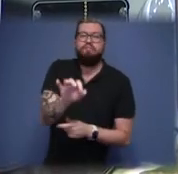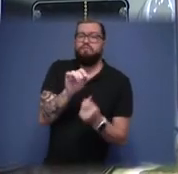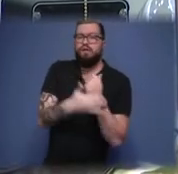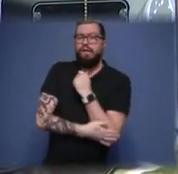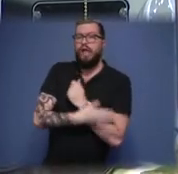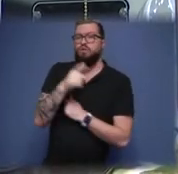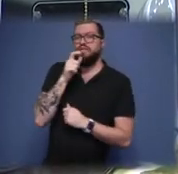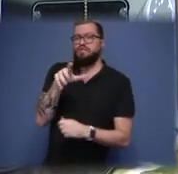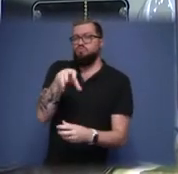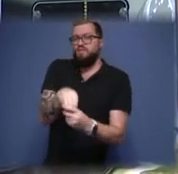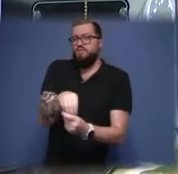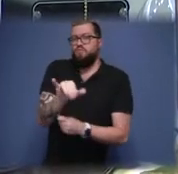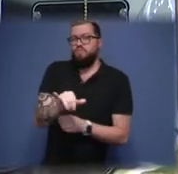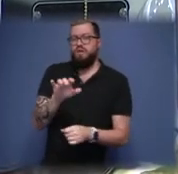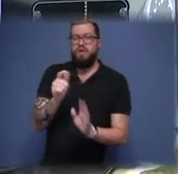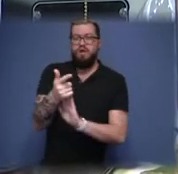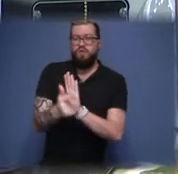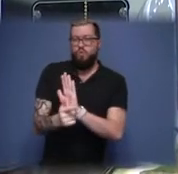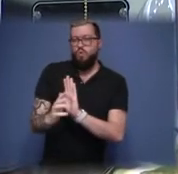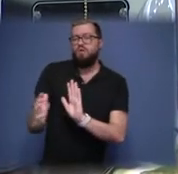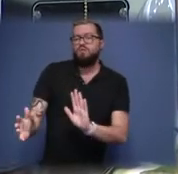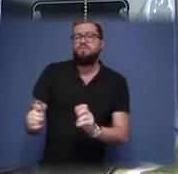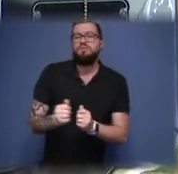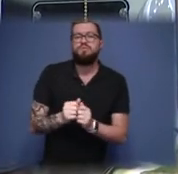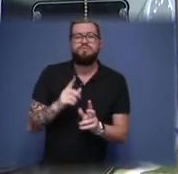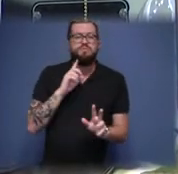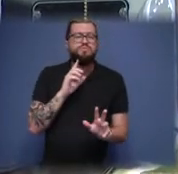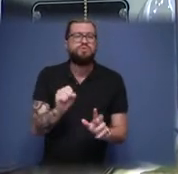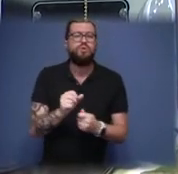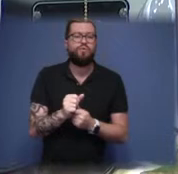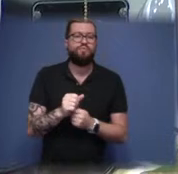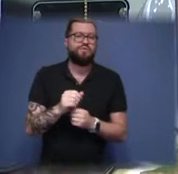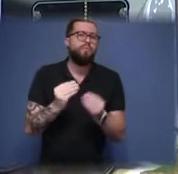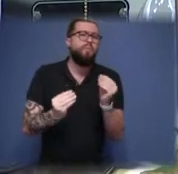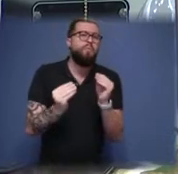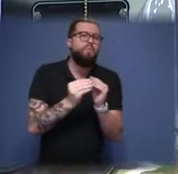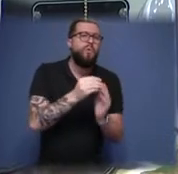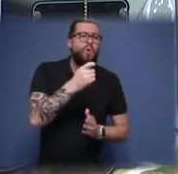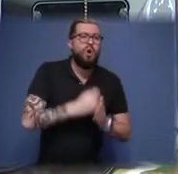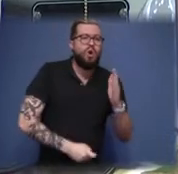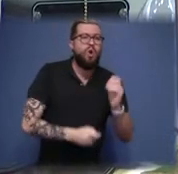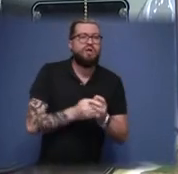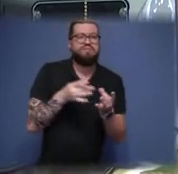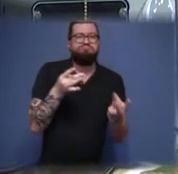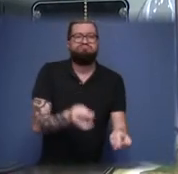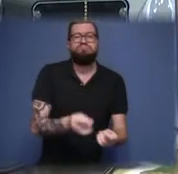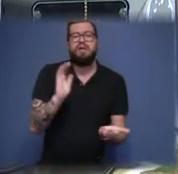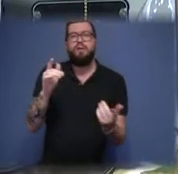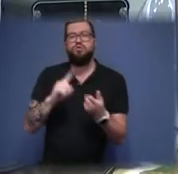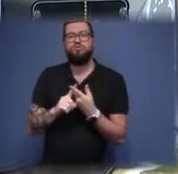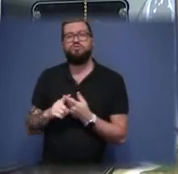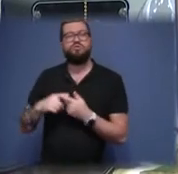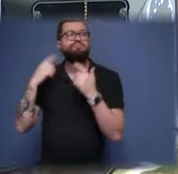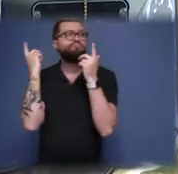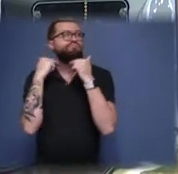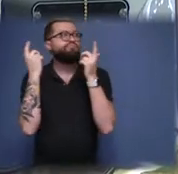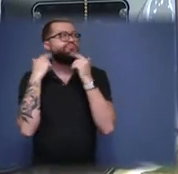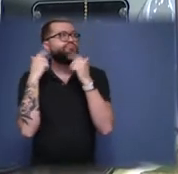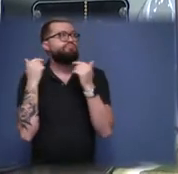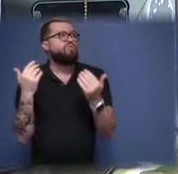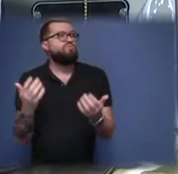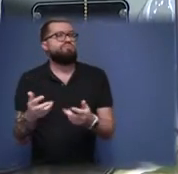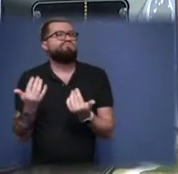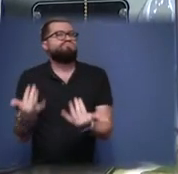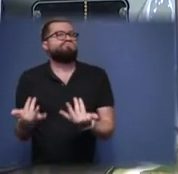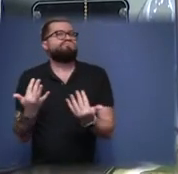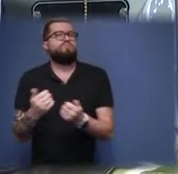bankruptcy work attorney, which is much more cost effective than us having a full-time bankruptcy attorney sitting around. For purposes of